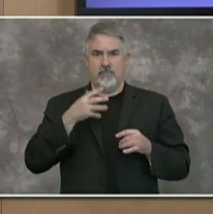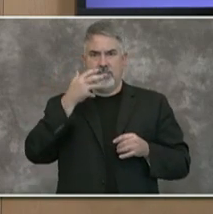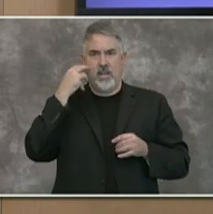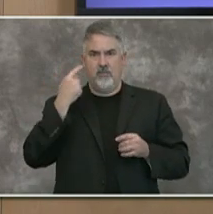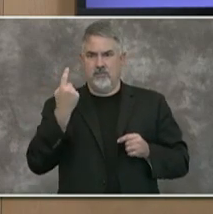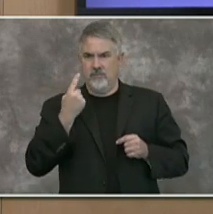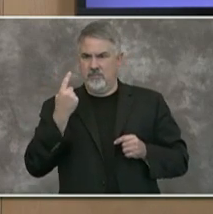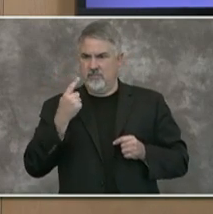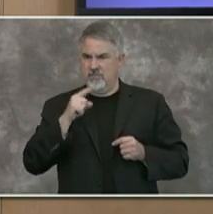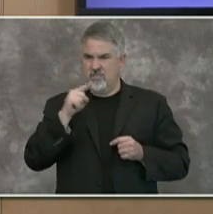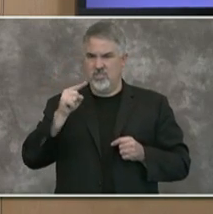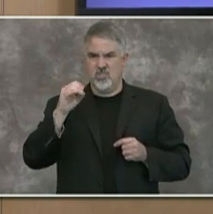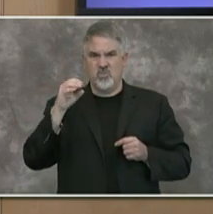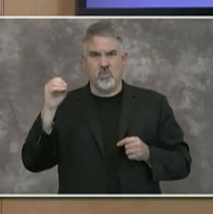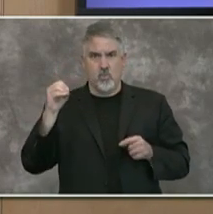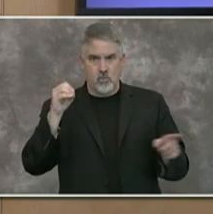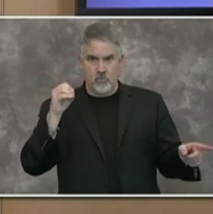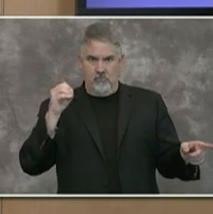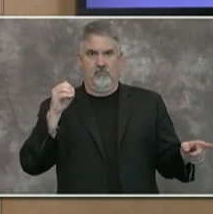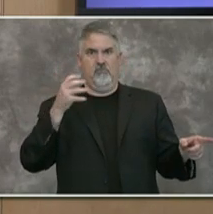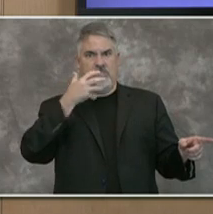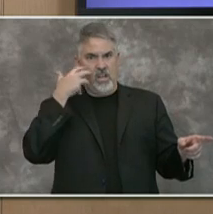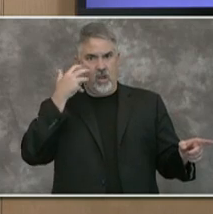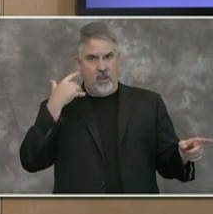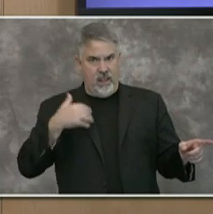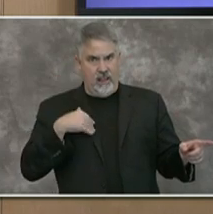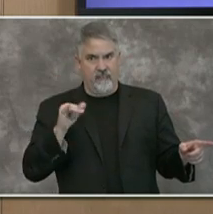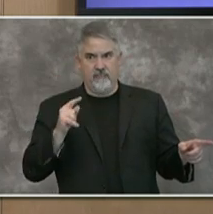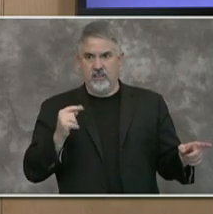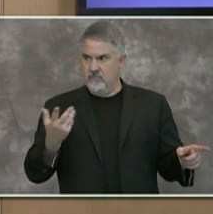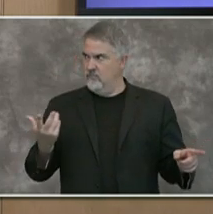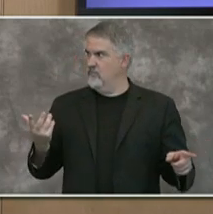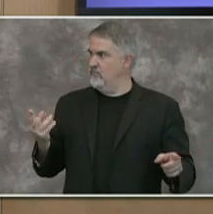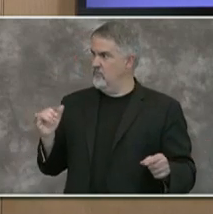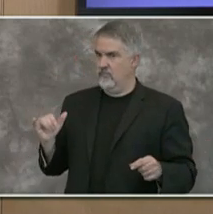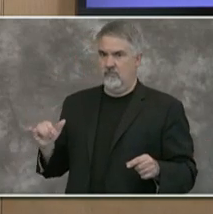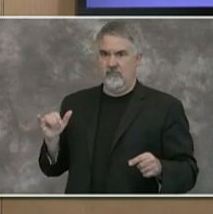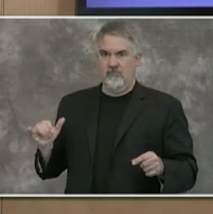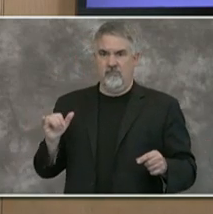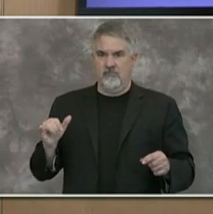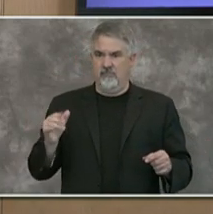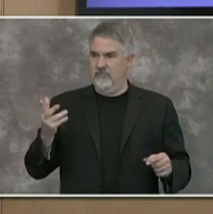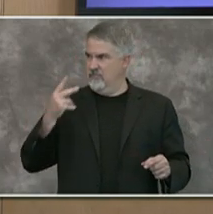mind, is it possible to pass from animal to human? And have you seen anything like this here?